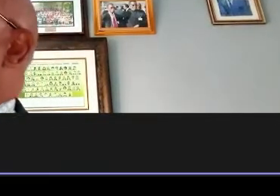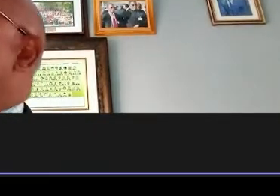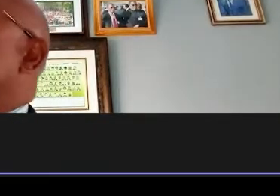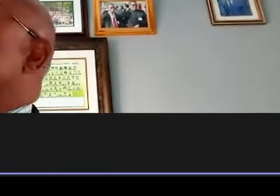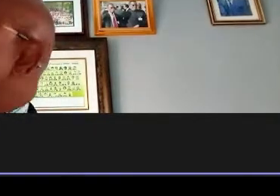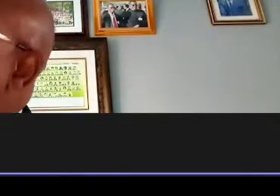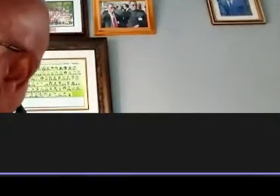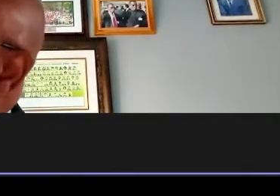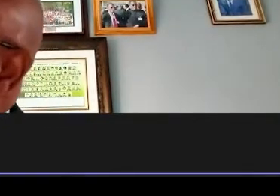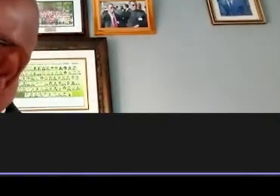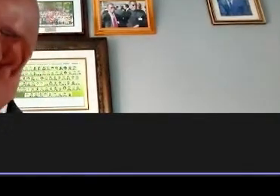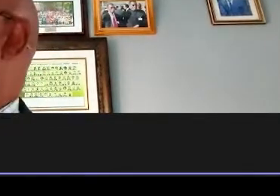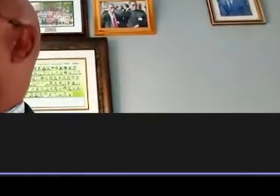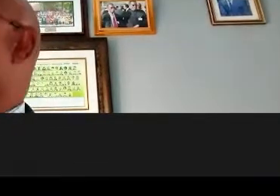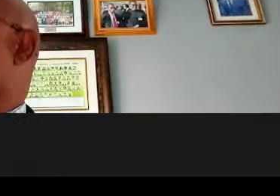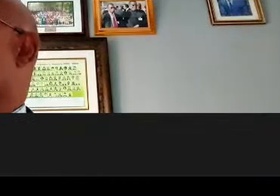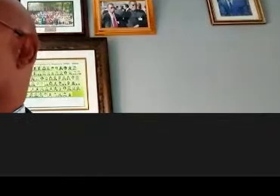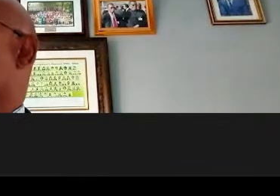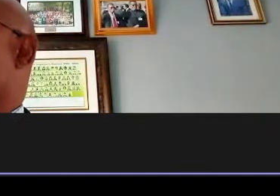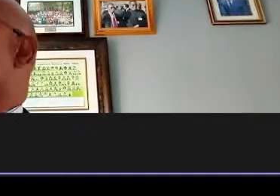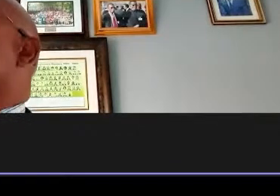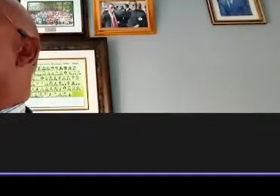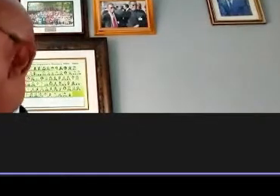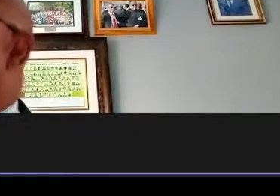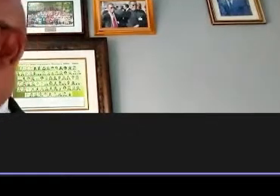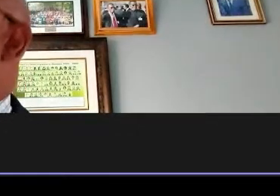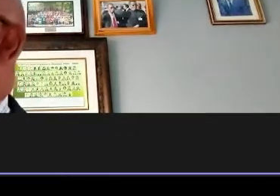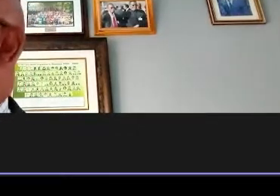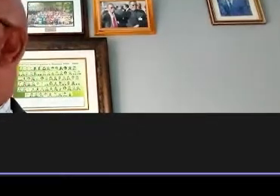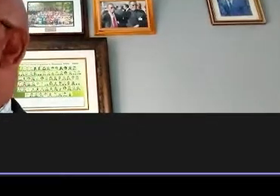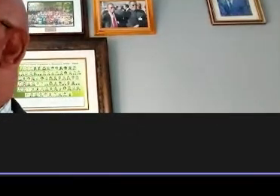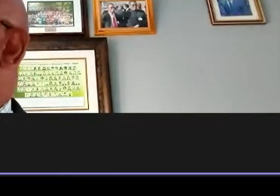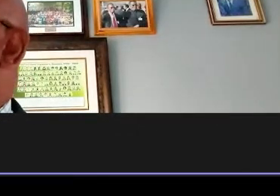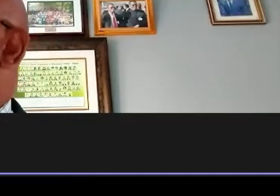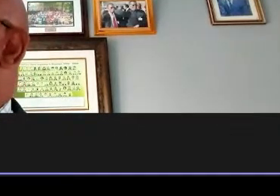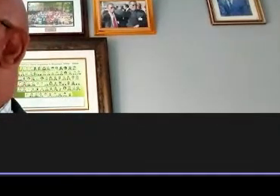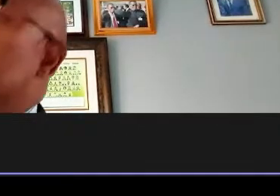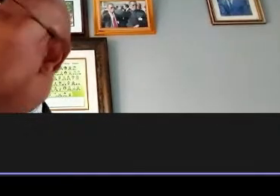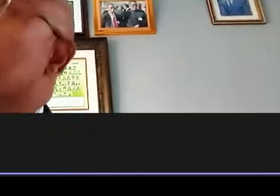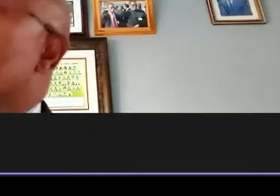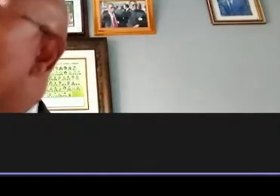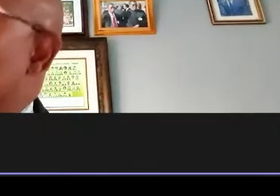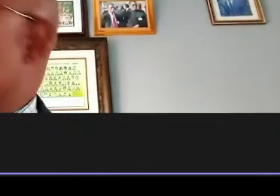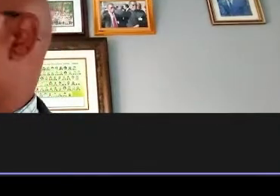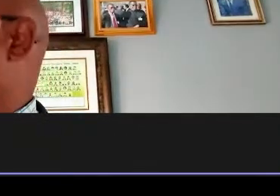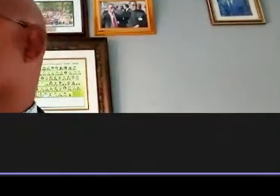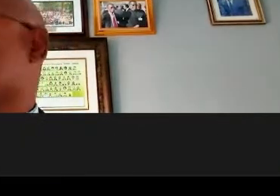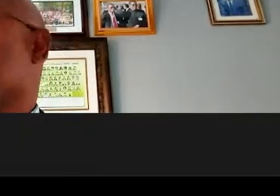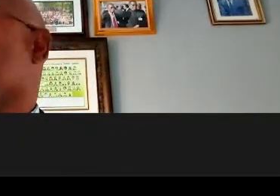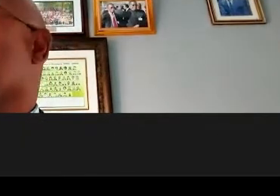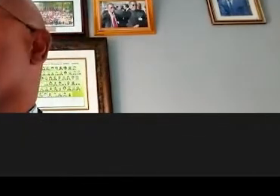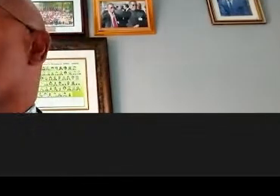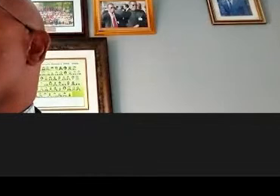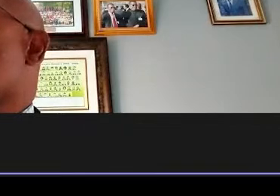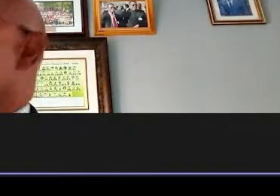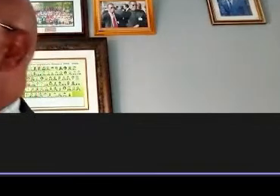monies disappear in government departments, including human settlements.